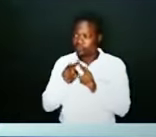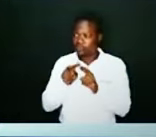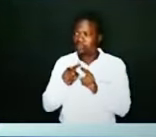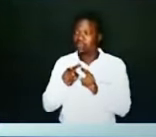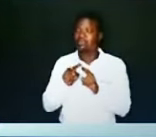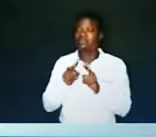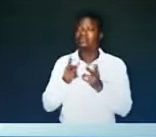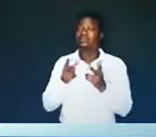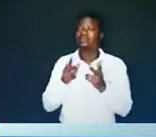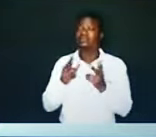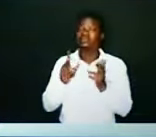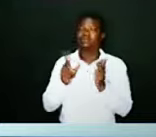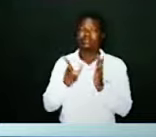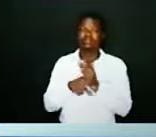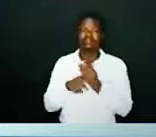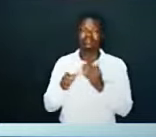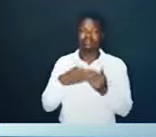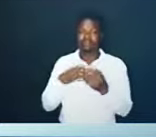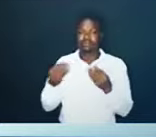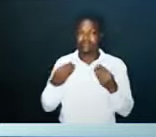So that